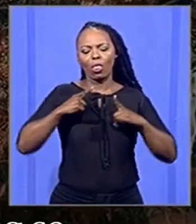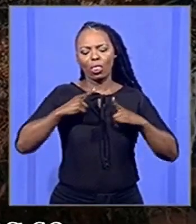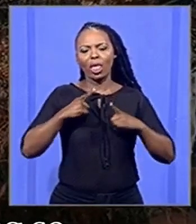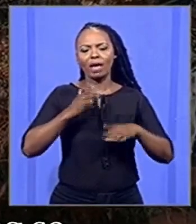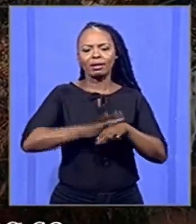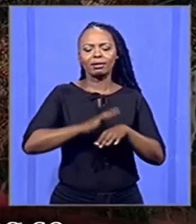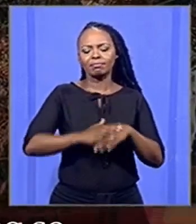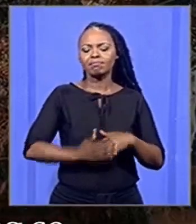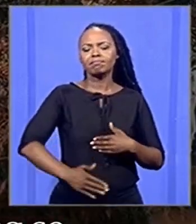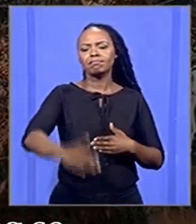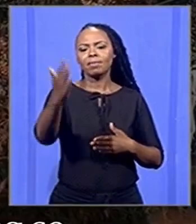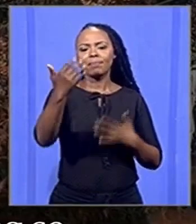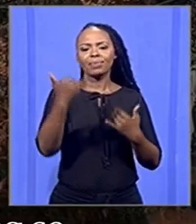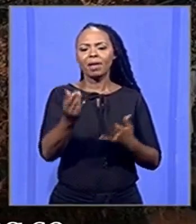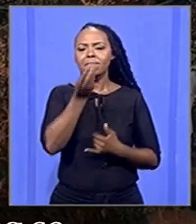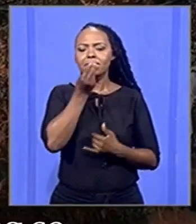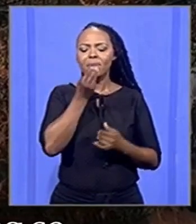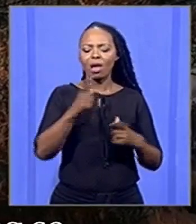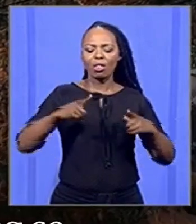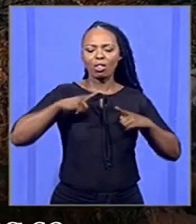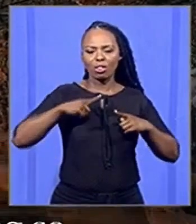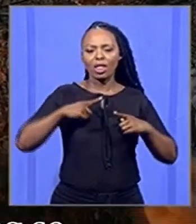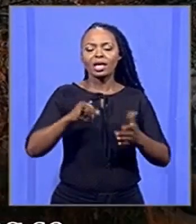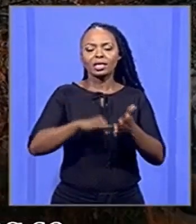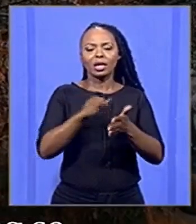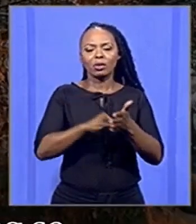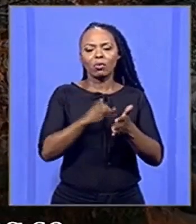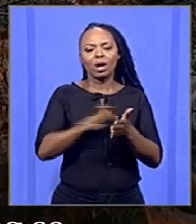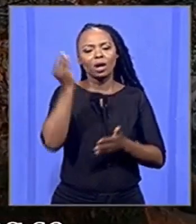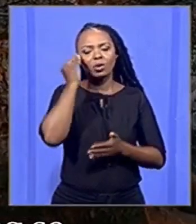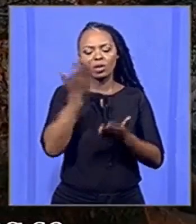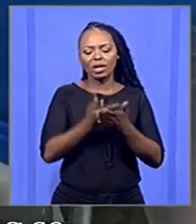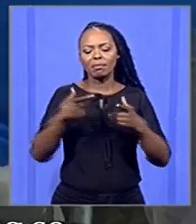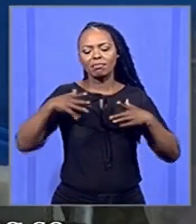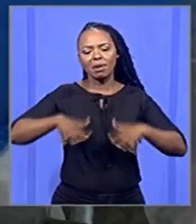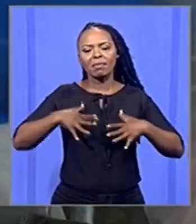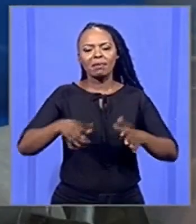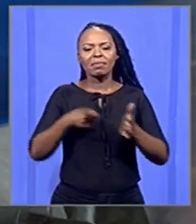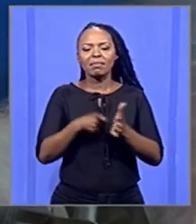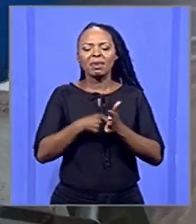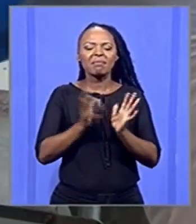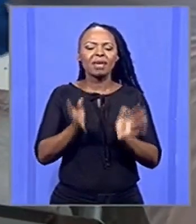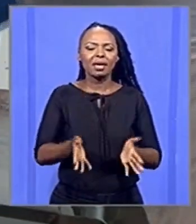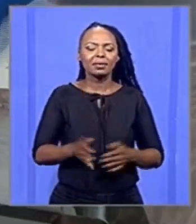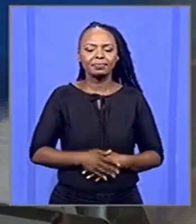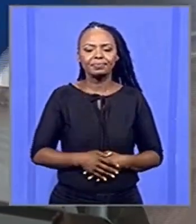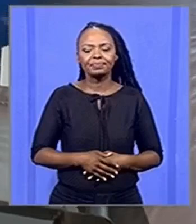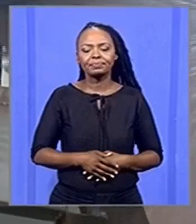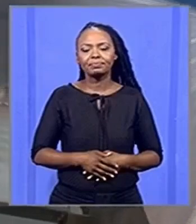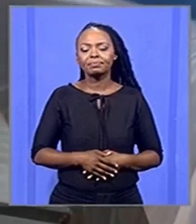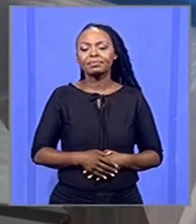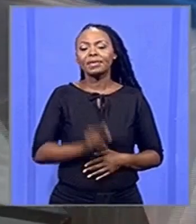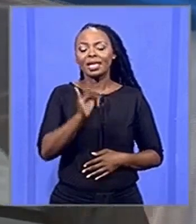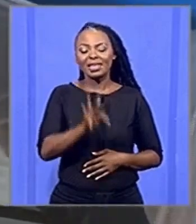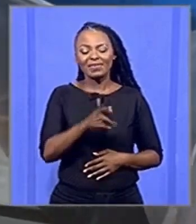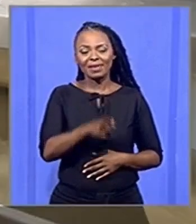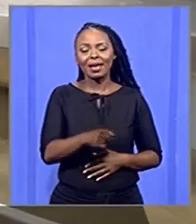cause clothes a re tlo ba re rekile and then January a re itla re kgona reka uniform. Nnete ke gore mokete o sena go nama